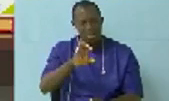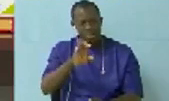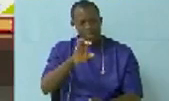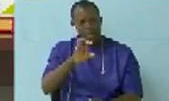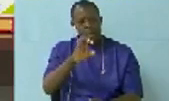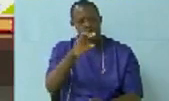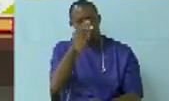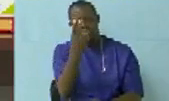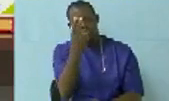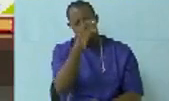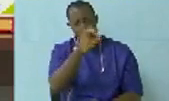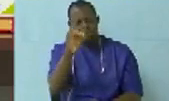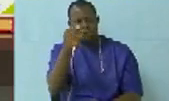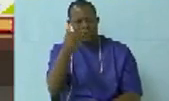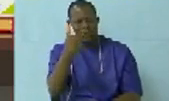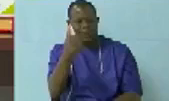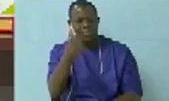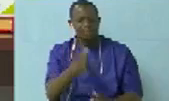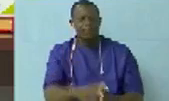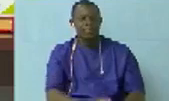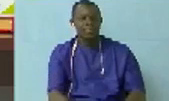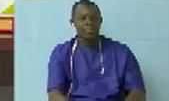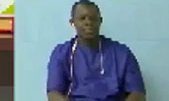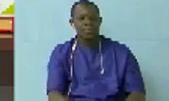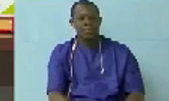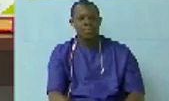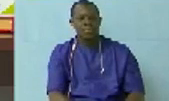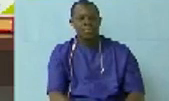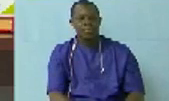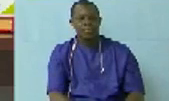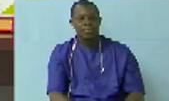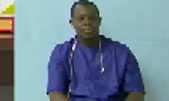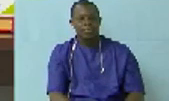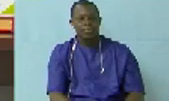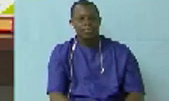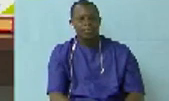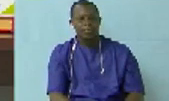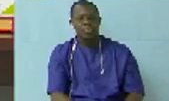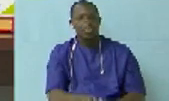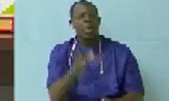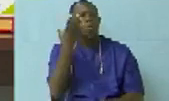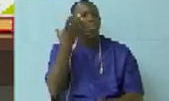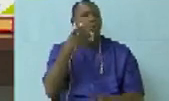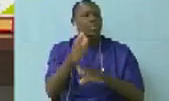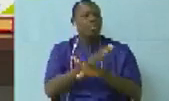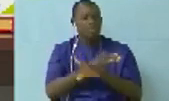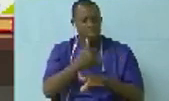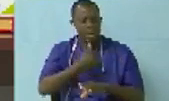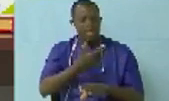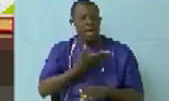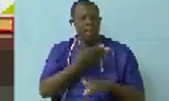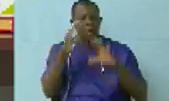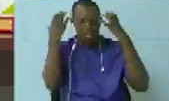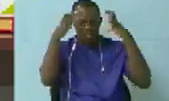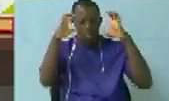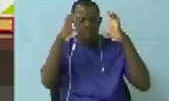2006. No, for March karo kono 2006. When I had this problem. Got